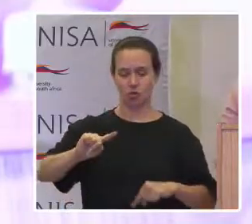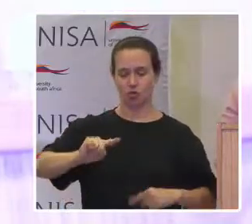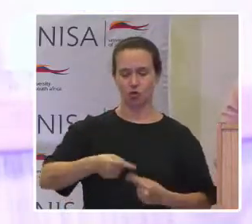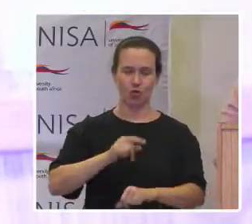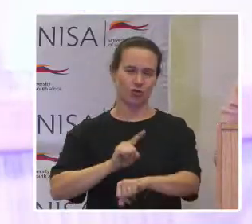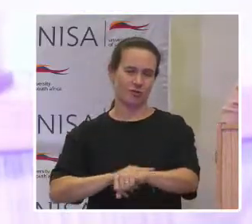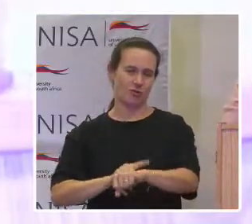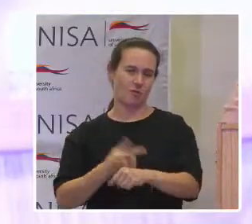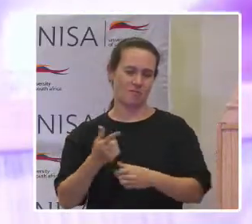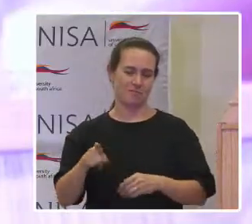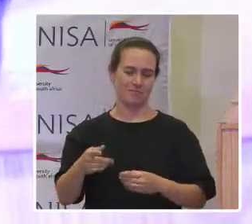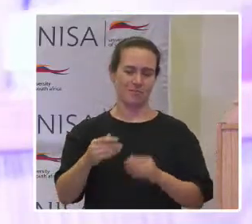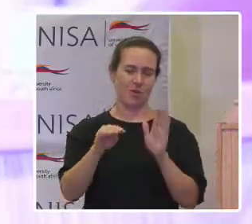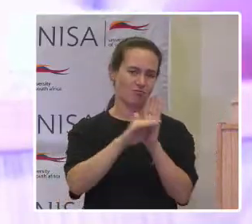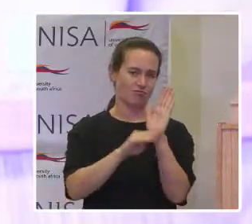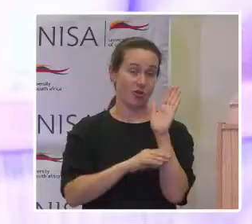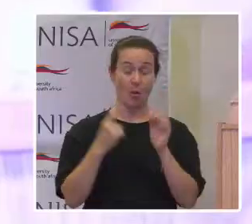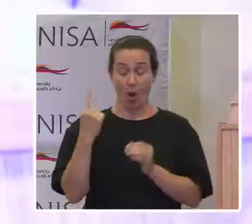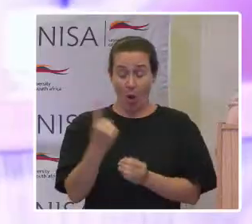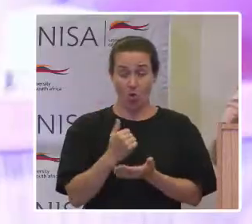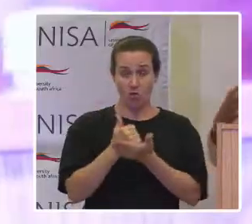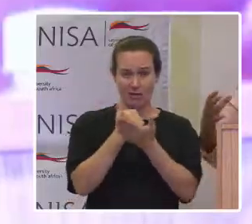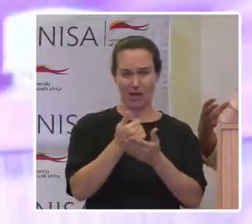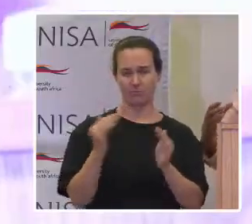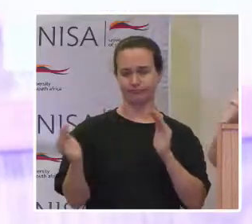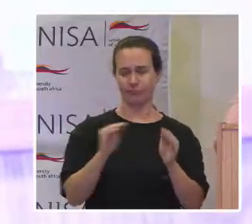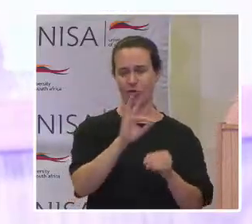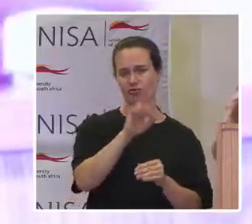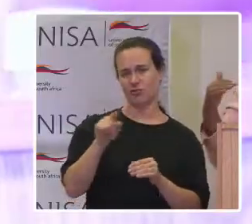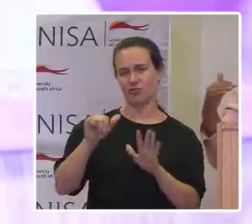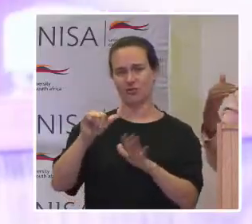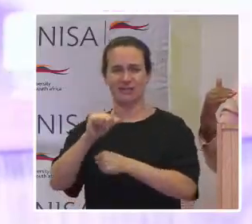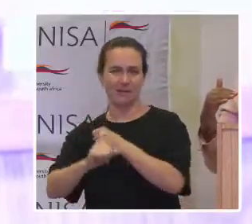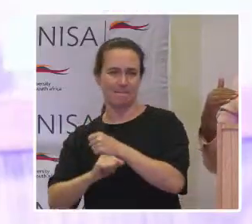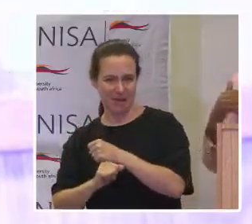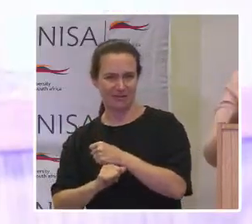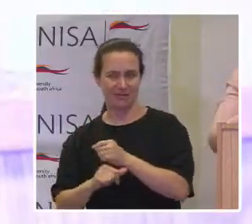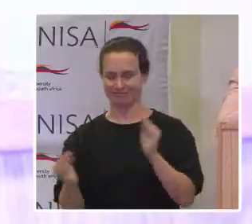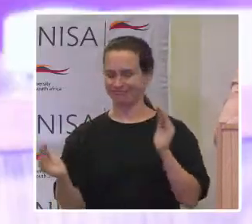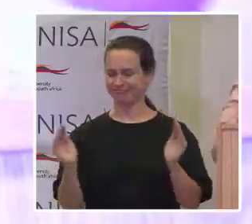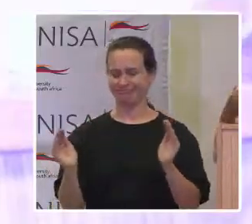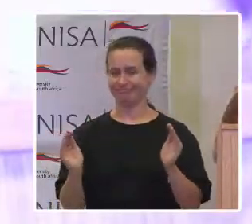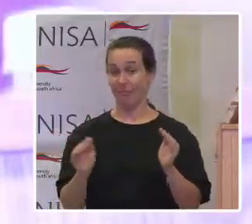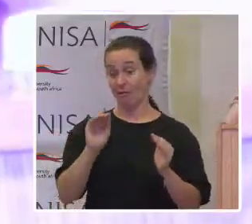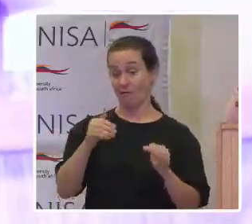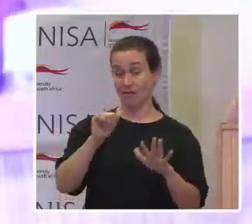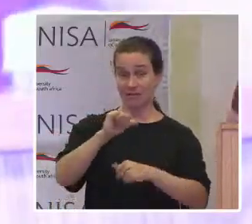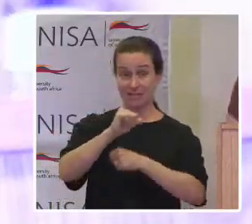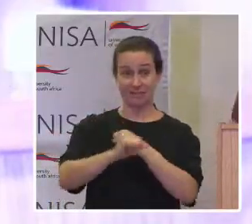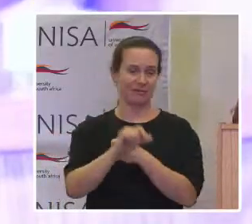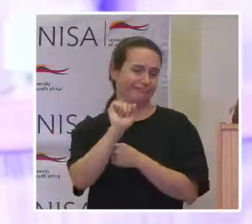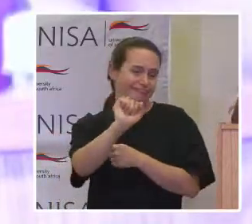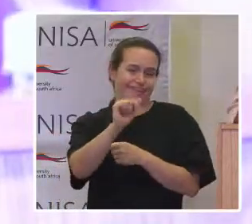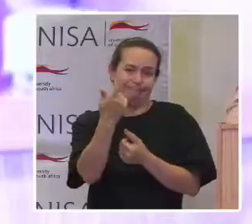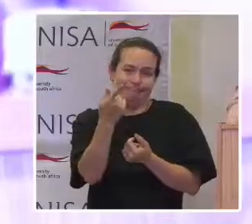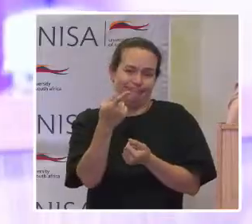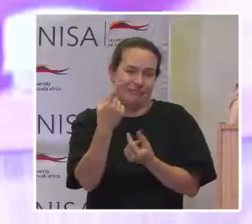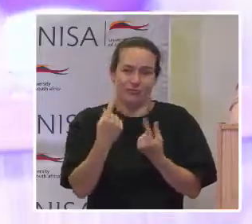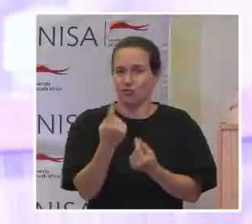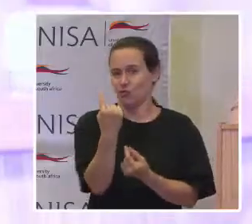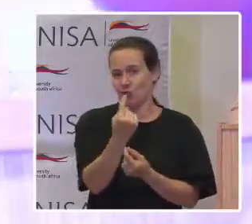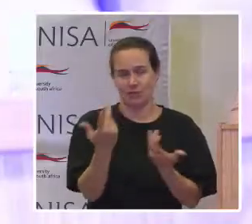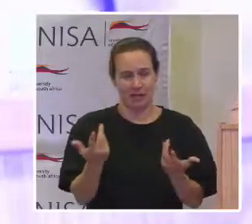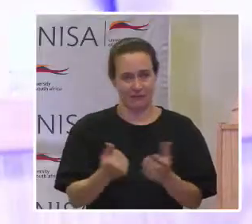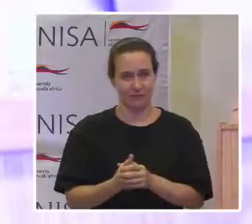program. It only assists you for 3 to 6 months. It's just a fixed-term program. After 6 months, you are on your own. But with